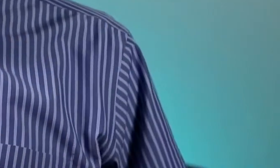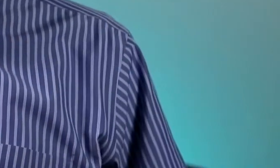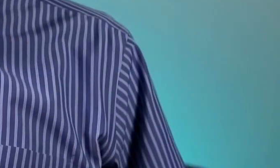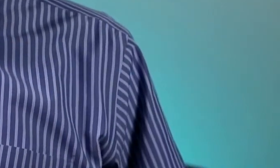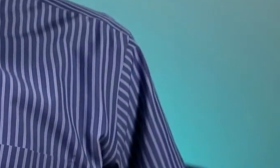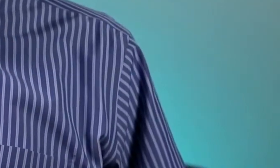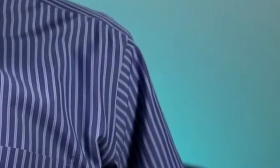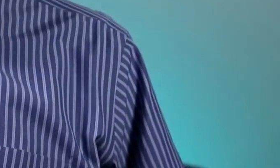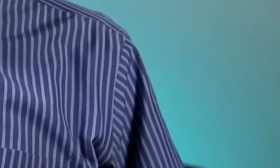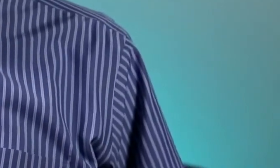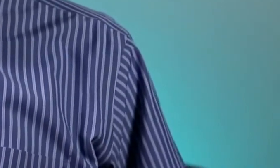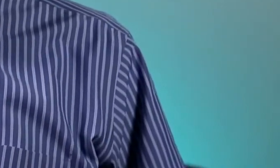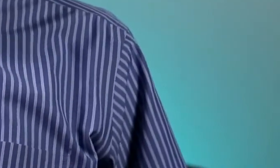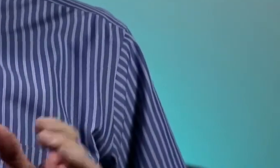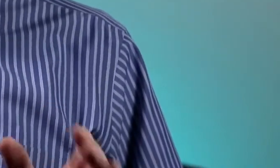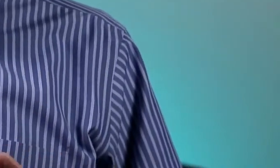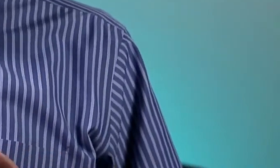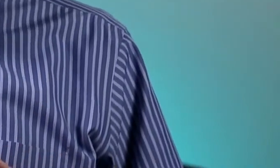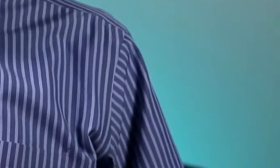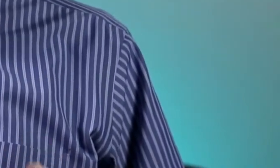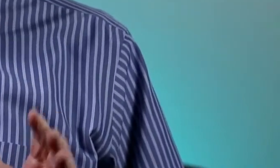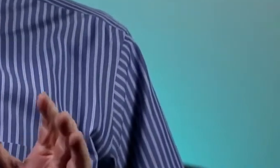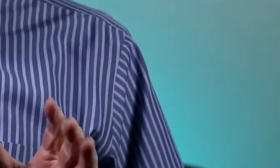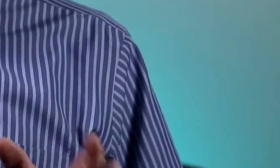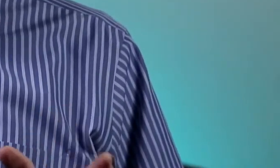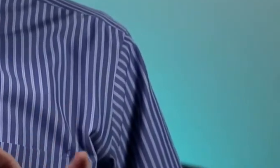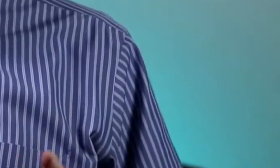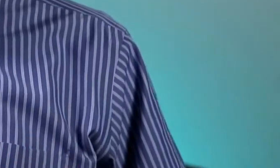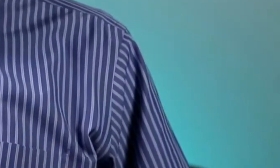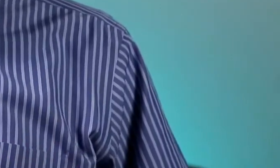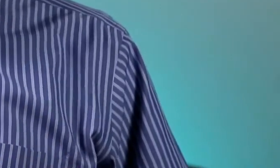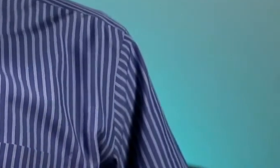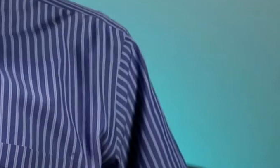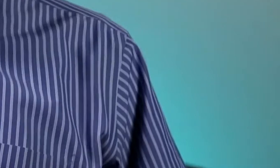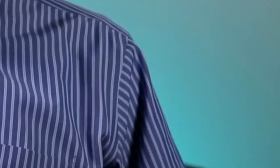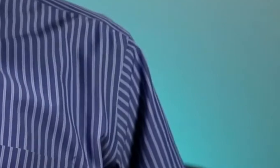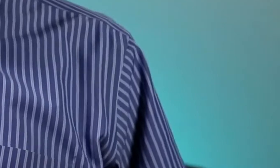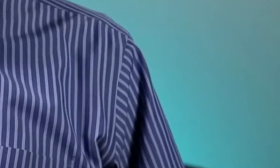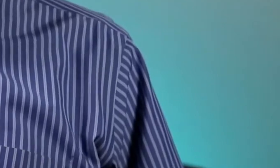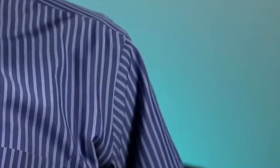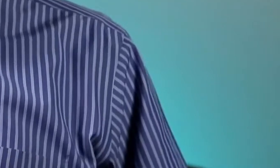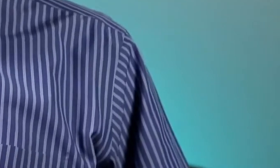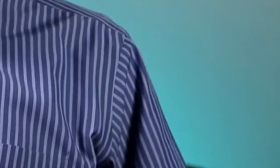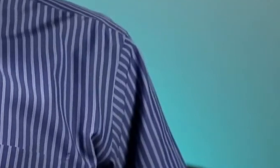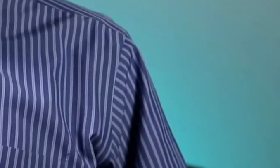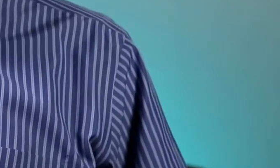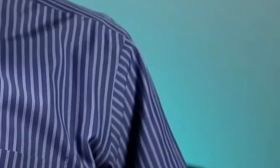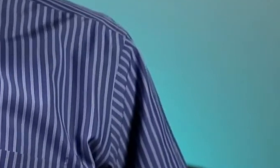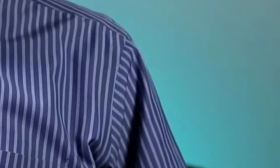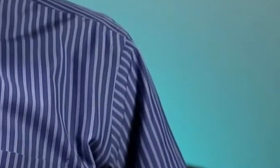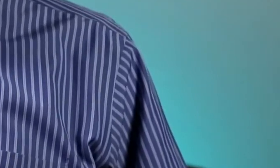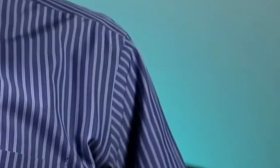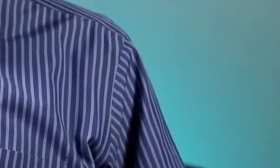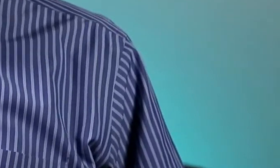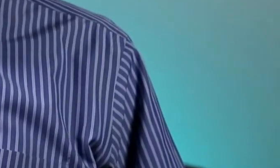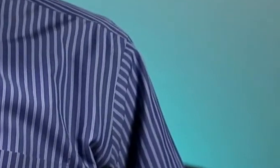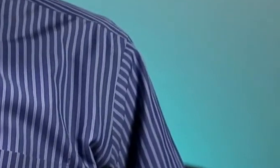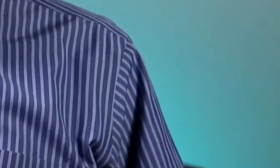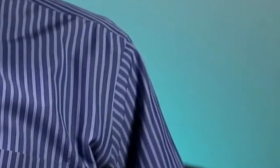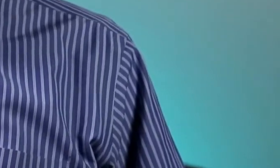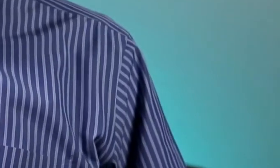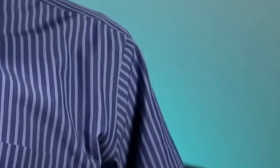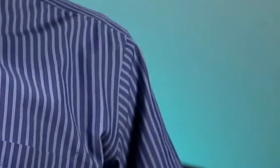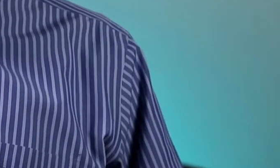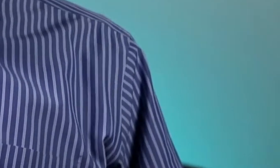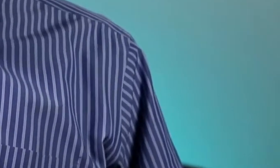take you right to the right place. Well, in a moment, Pastor Bill is going to tell us what kind of news is the most important news for us to pay attention